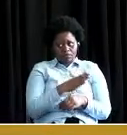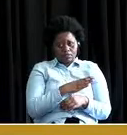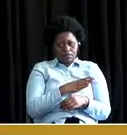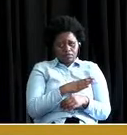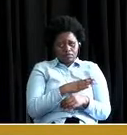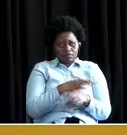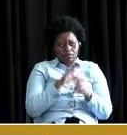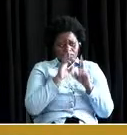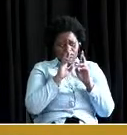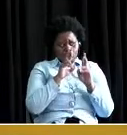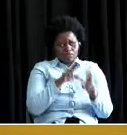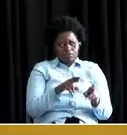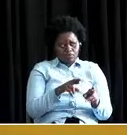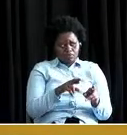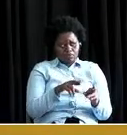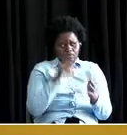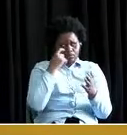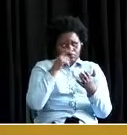Is the report noted?